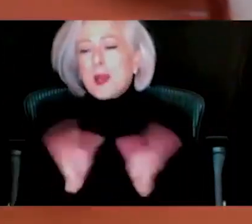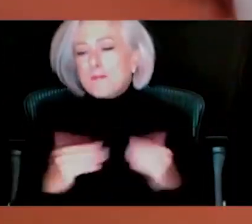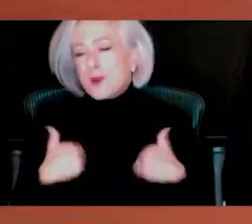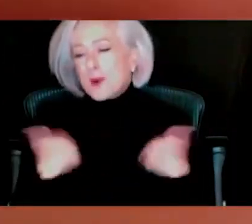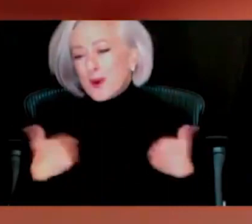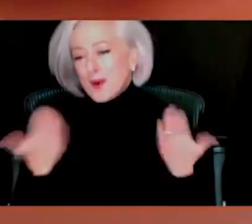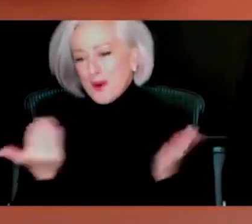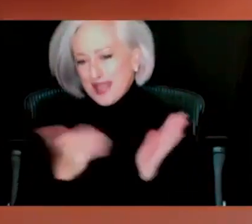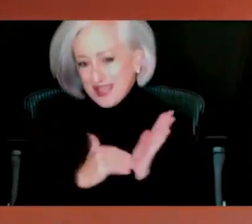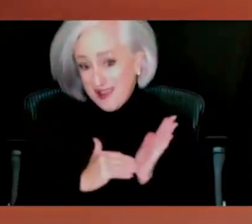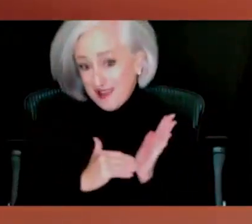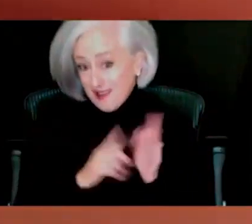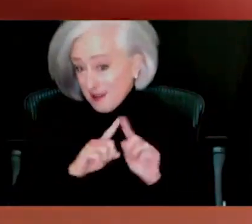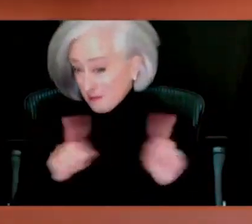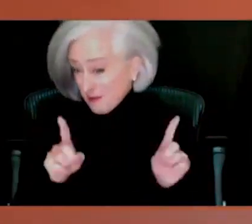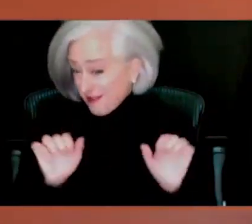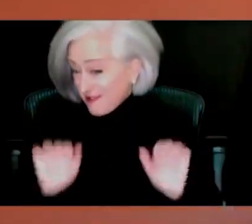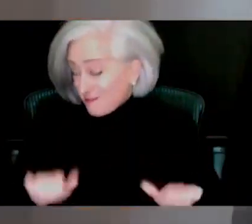it?